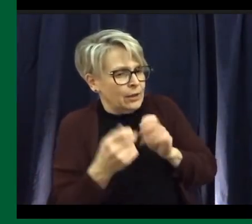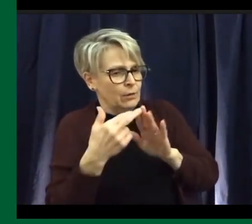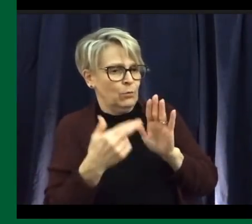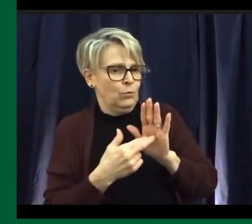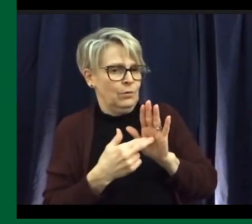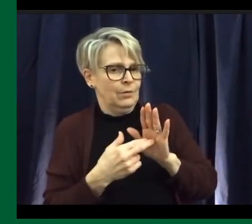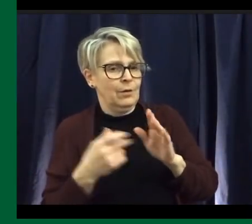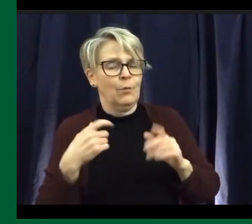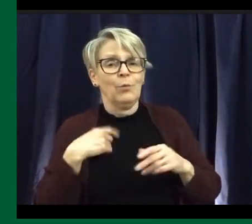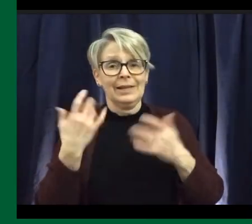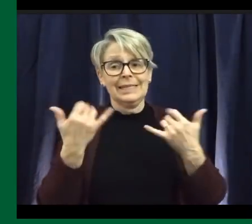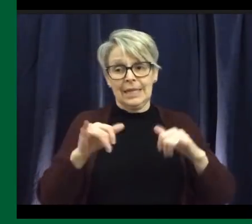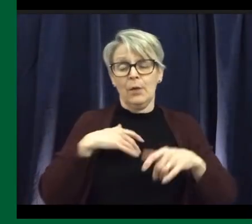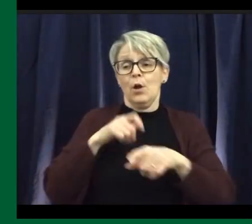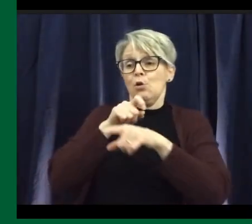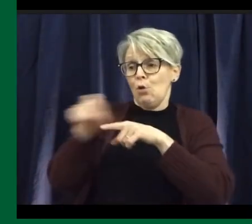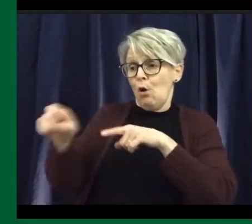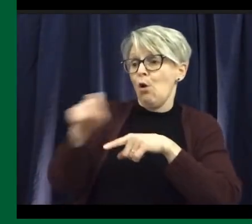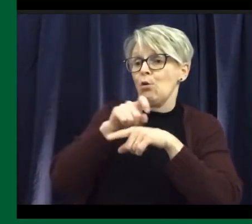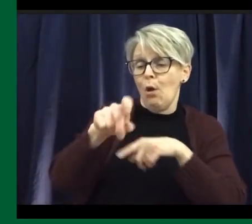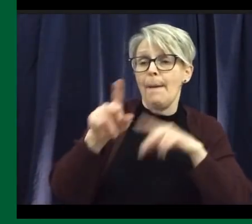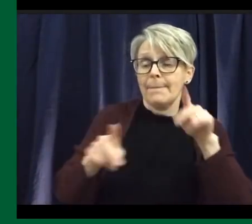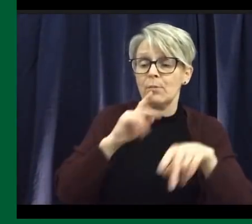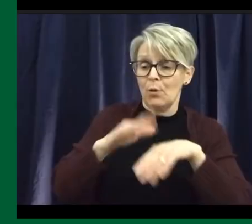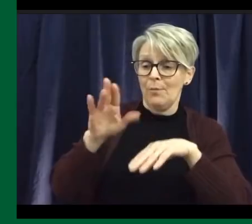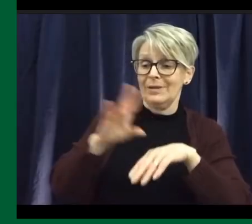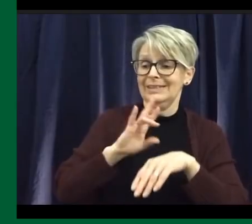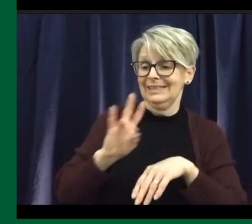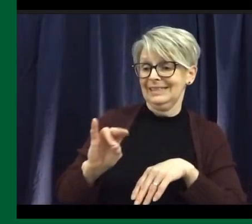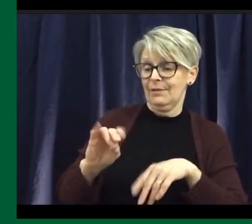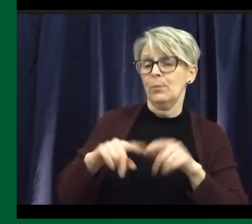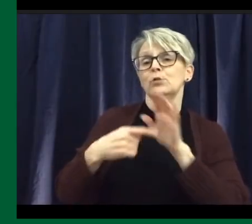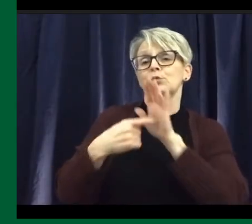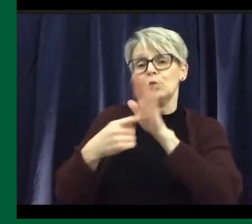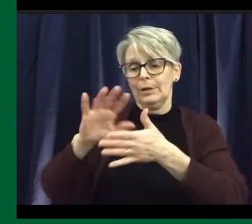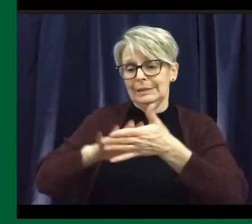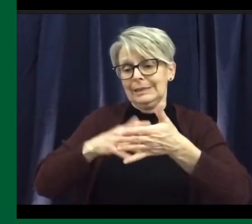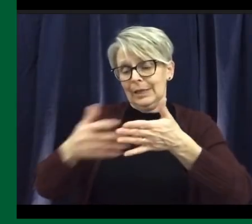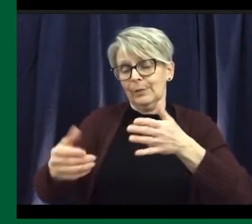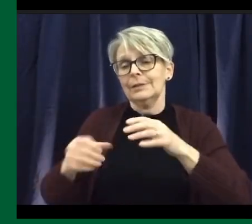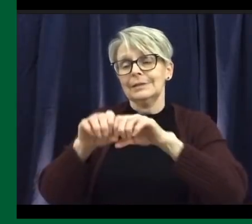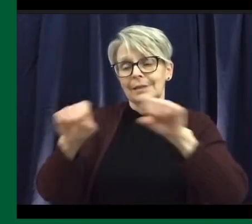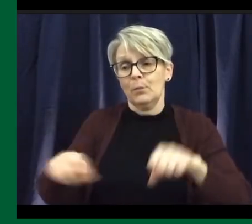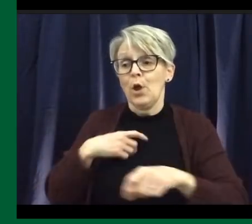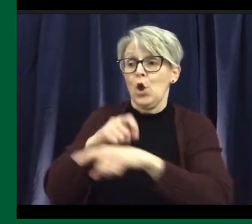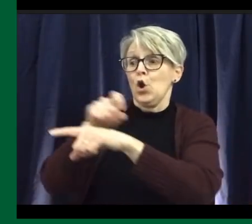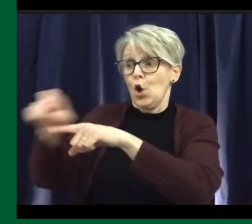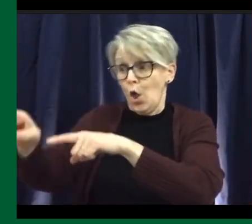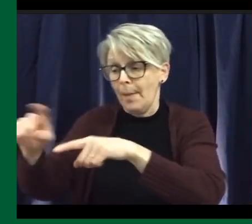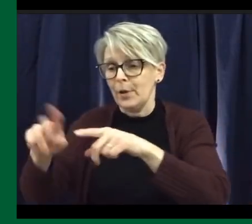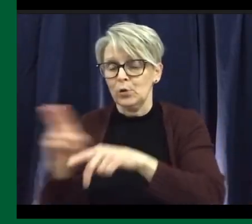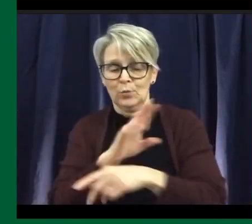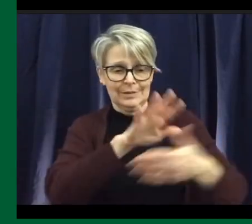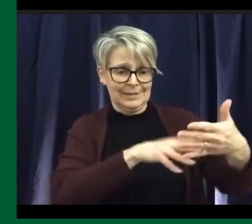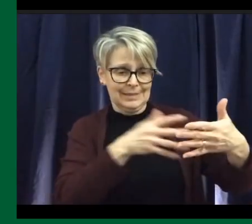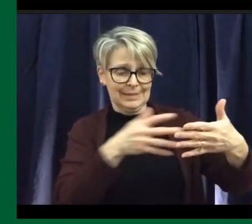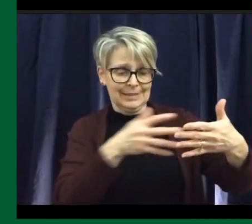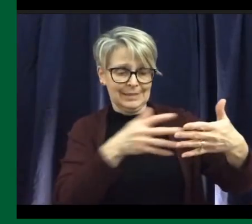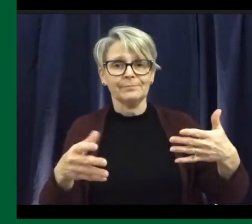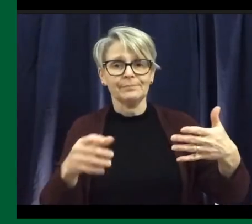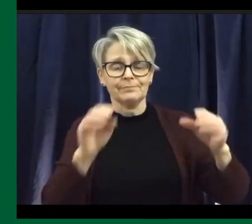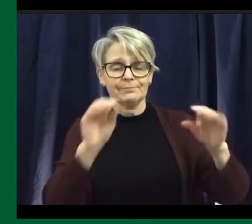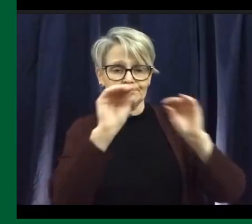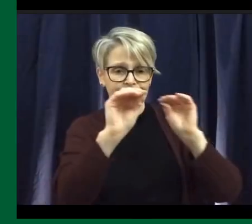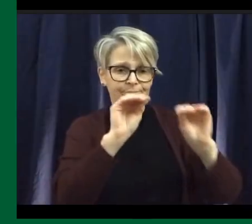calling individuals in 70, we're demoing the scheduling system. So that we're actually calling individuals, but we're using the scheduling system to see how